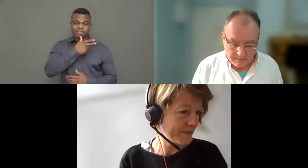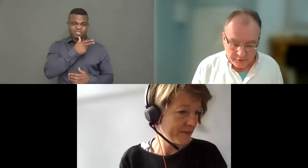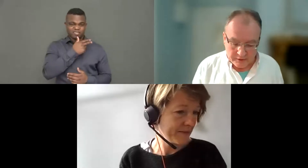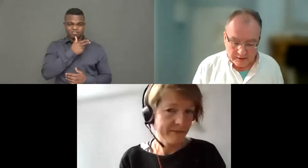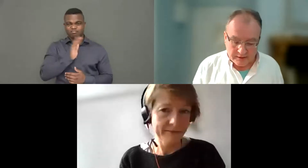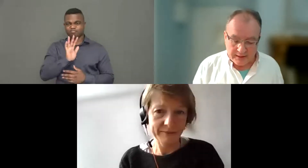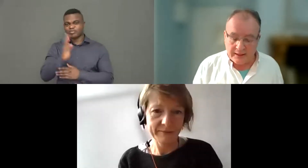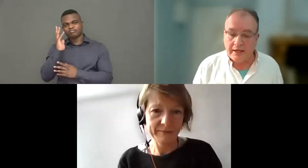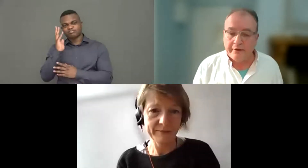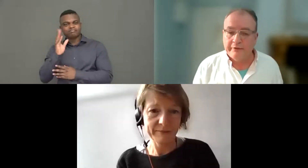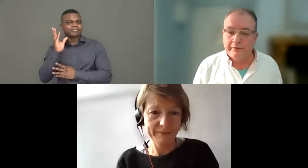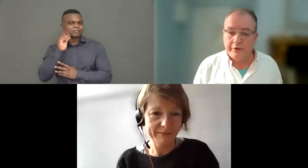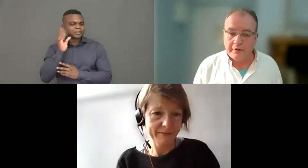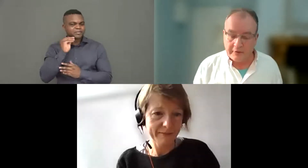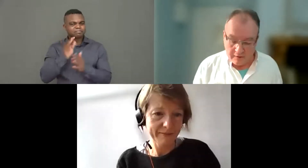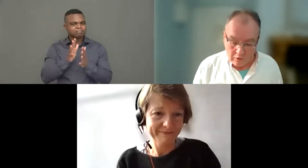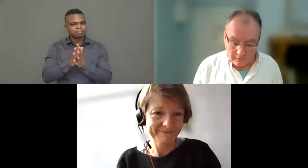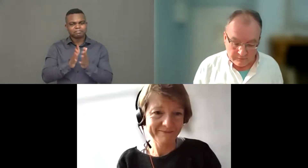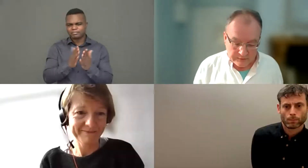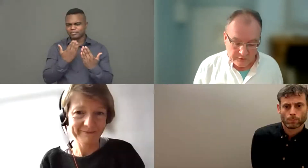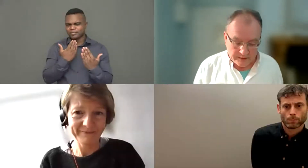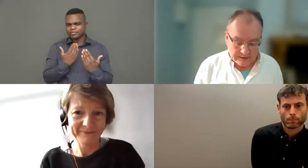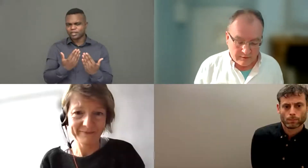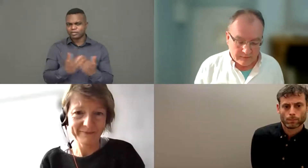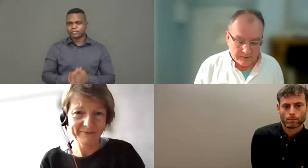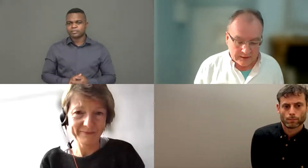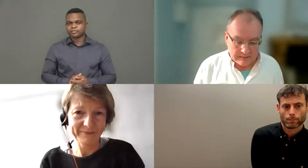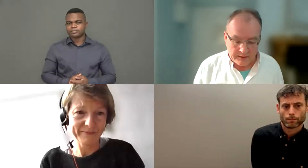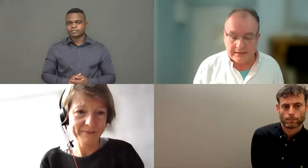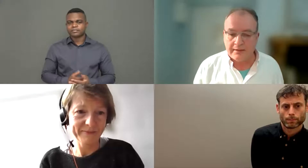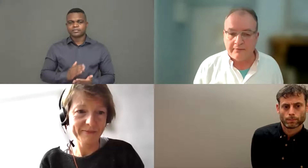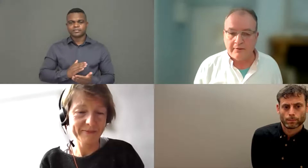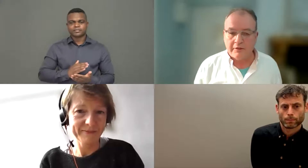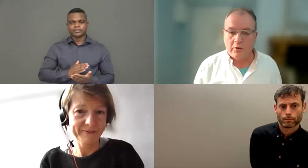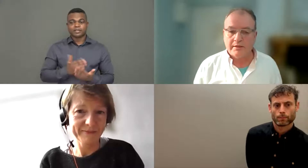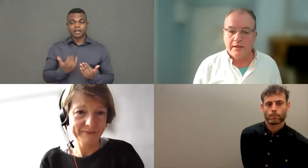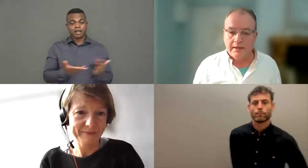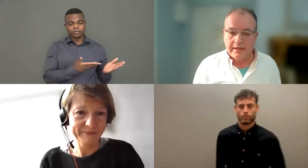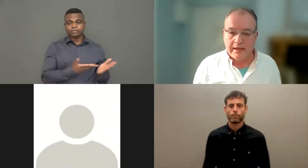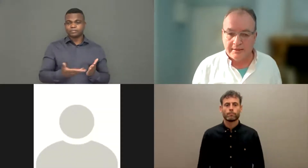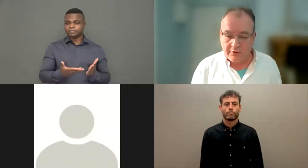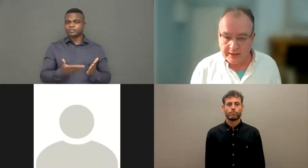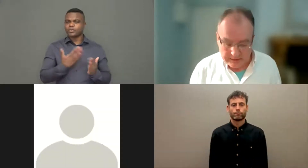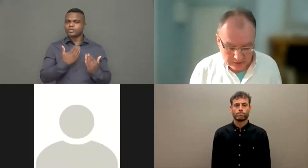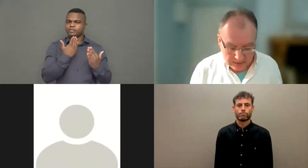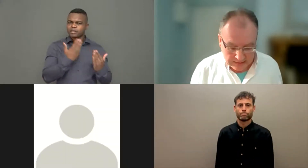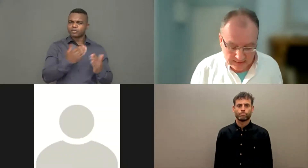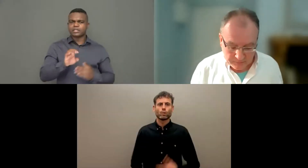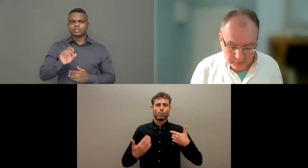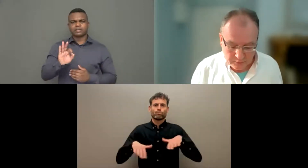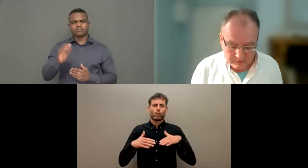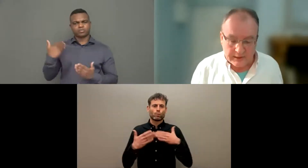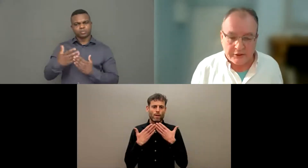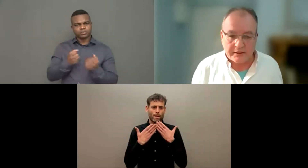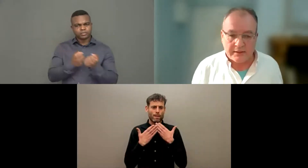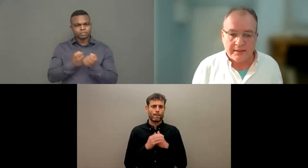this opportunity to thank EDF for all of the resources and all of the experience that they have given to us as an organisation